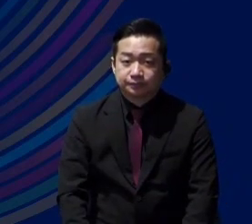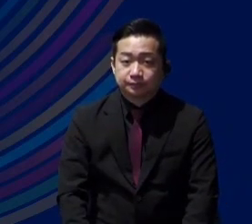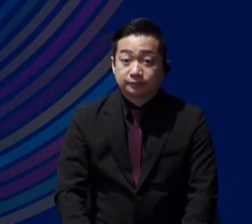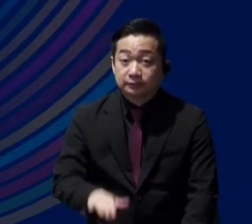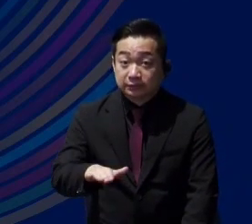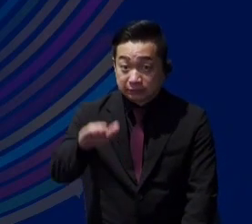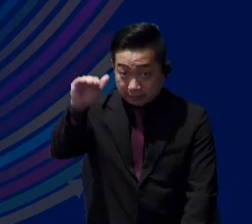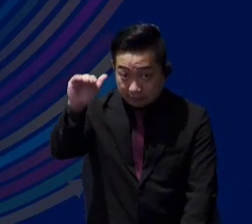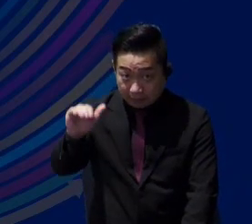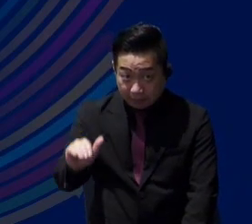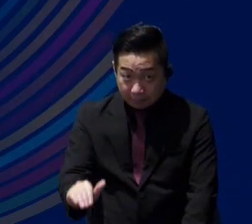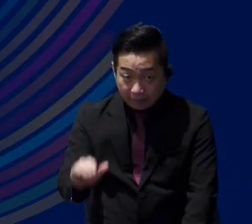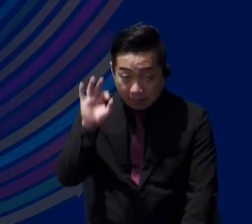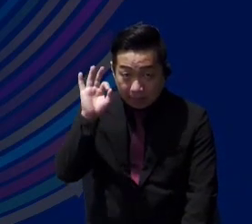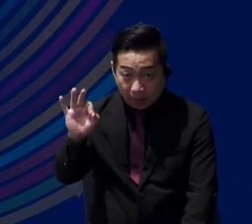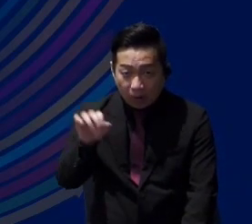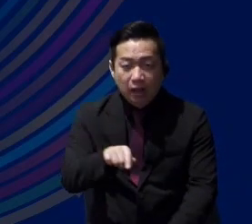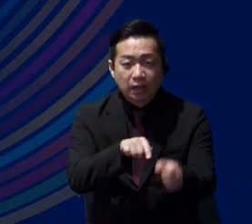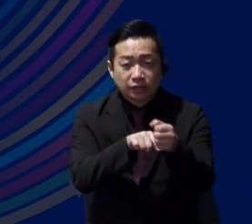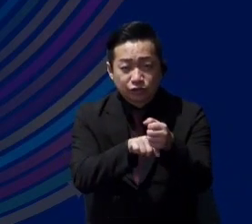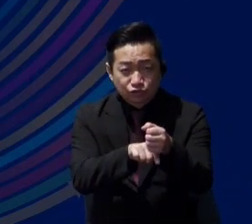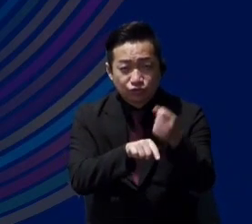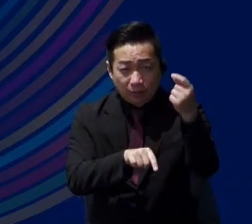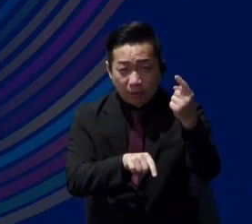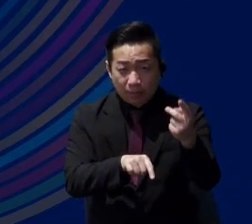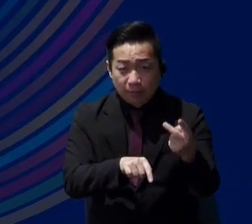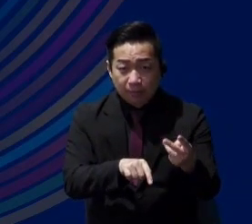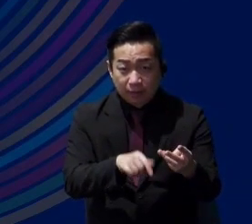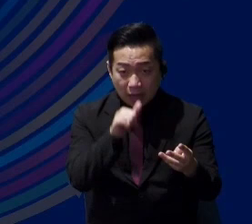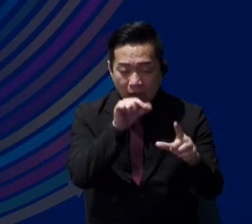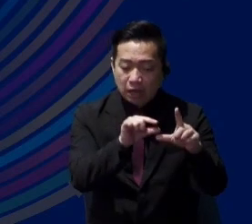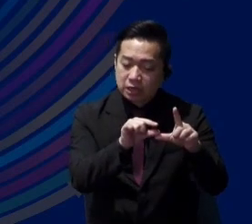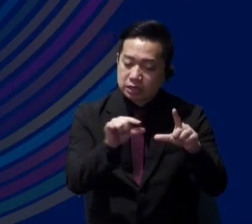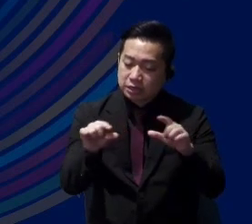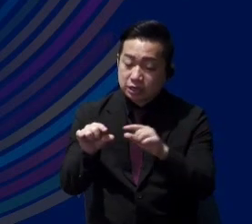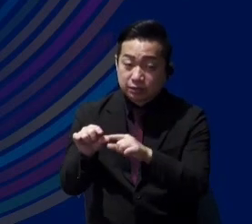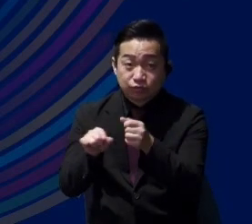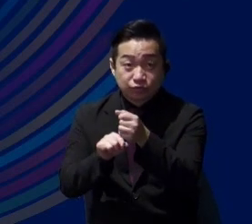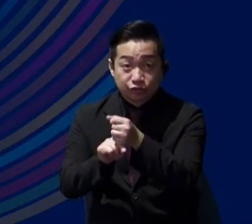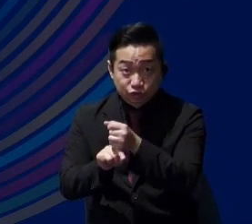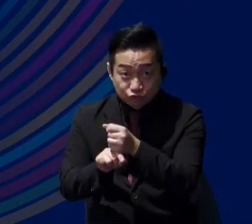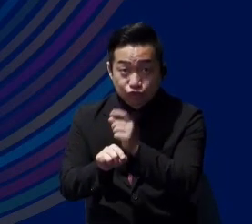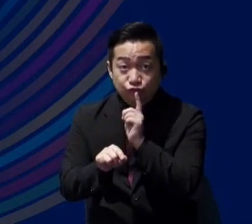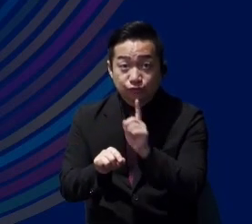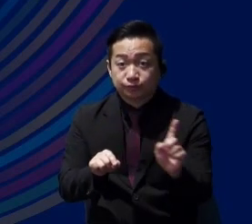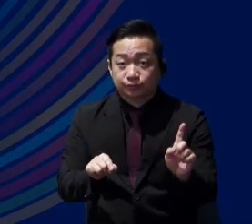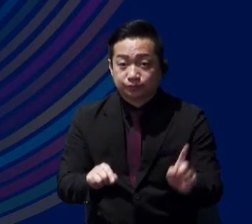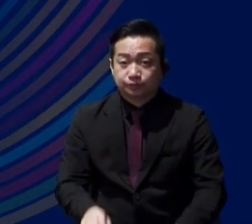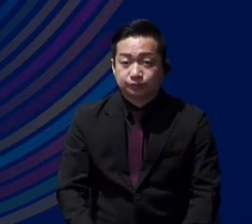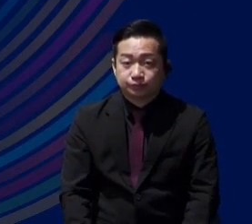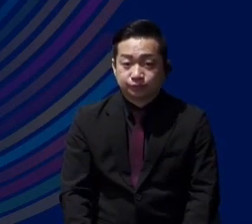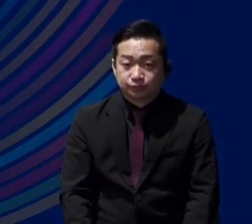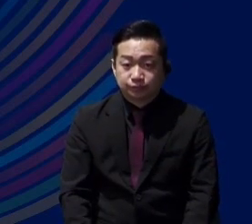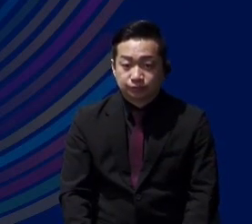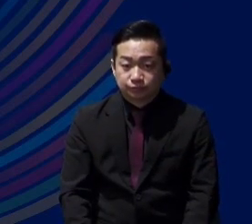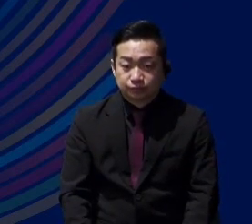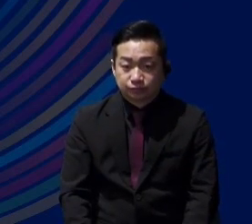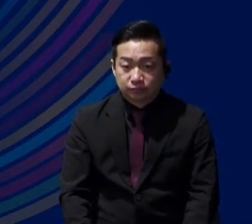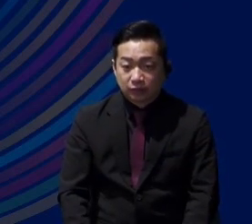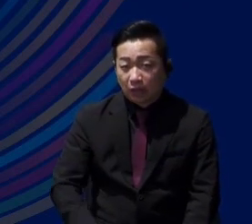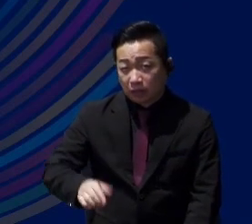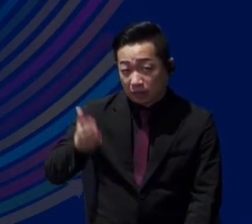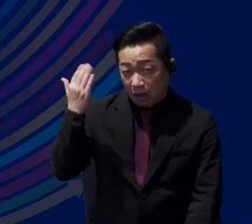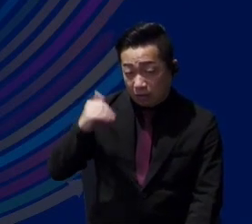causes going up: colorectal cancer, liver cancer, cirrhosis due to the alcohol, breast